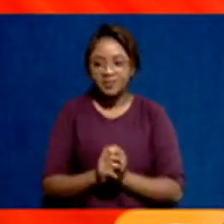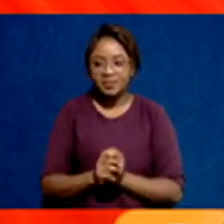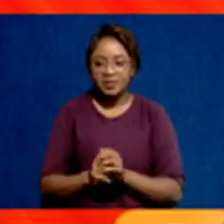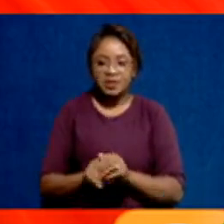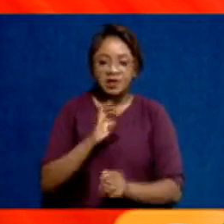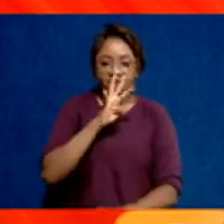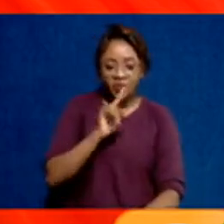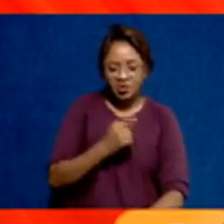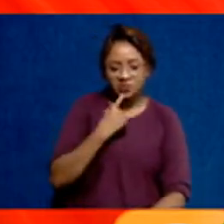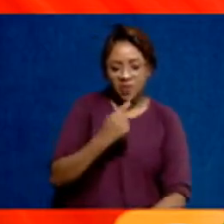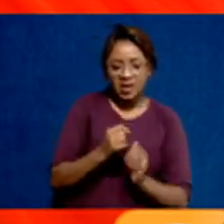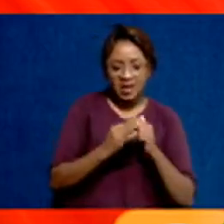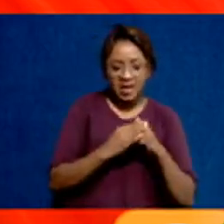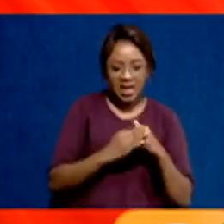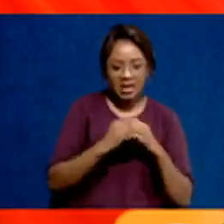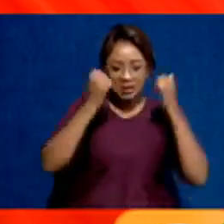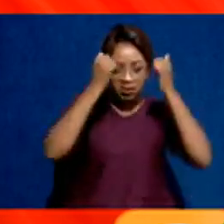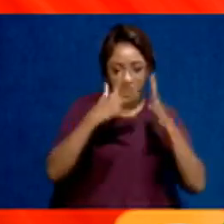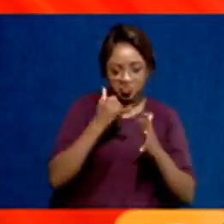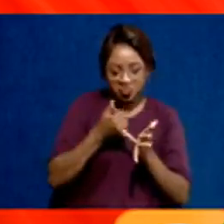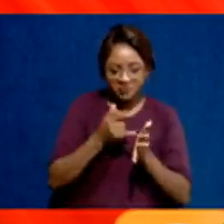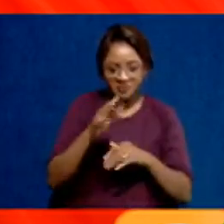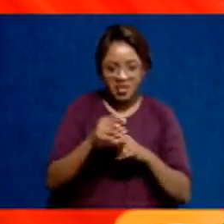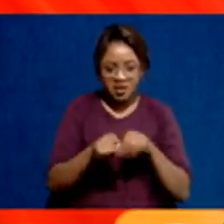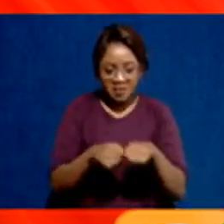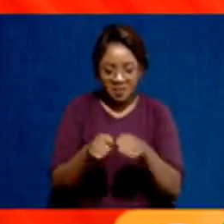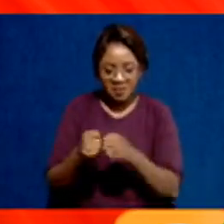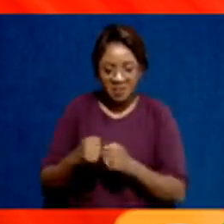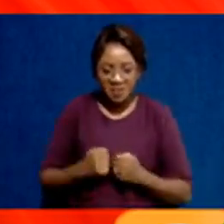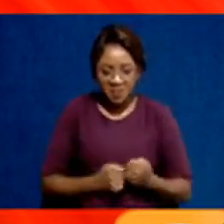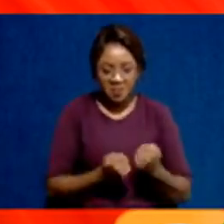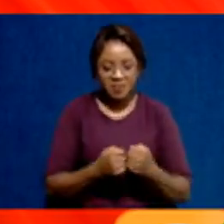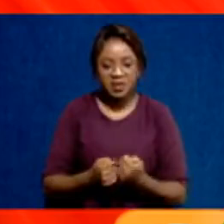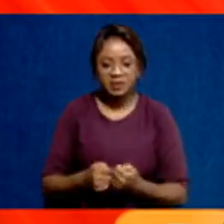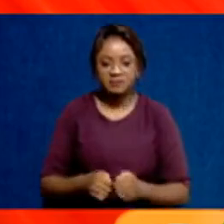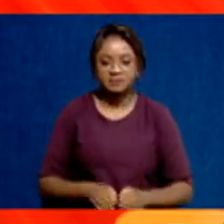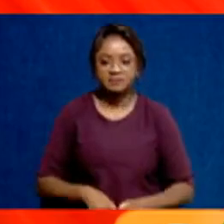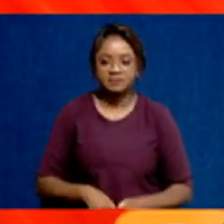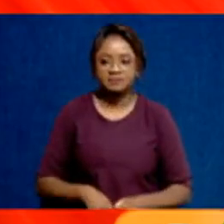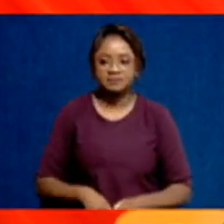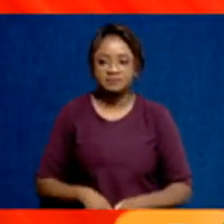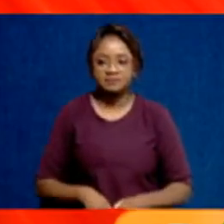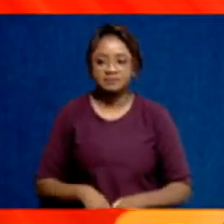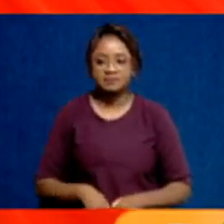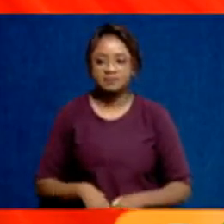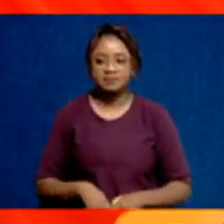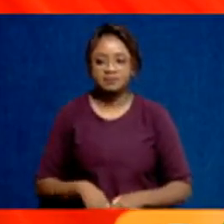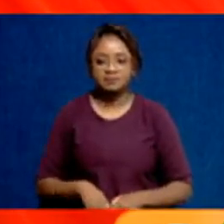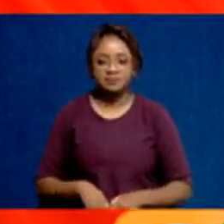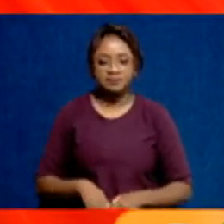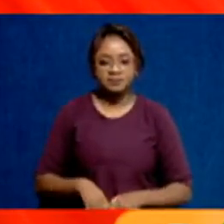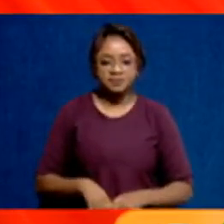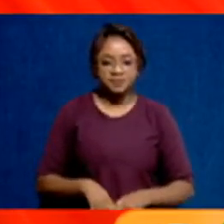4,109 candidates who were suspected to have engaged in examination irregularities have also